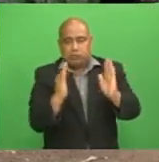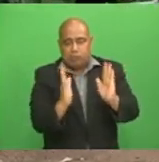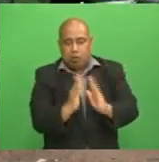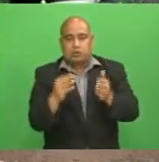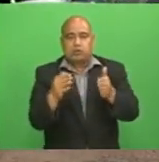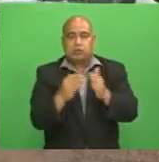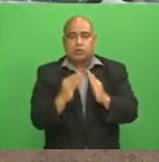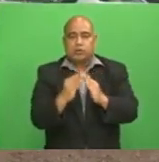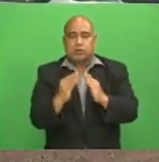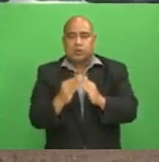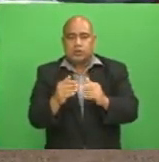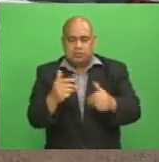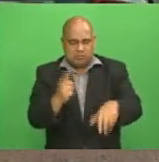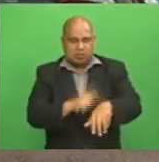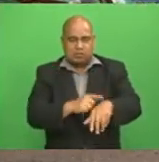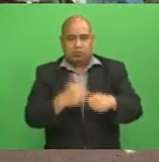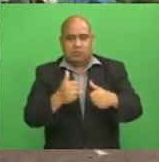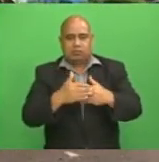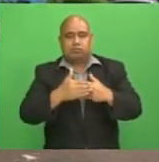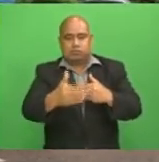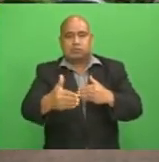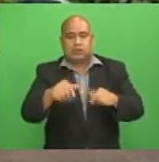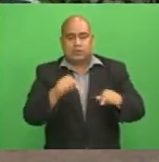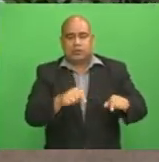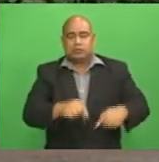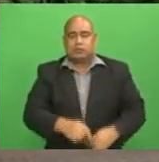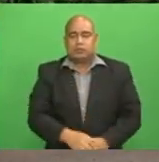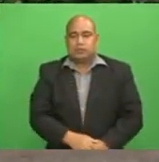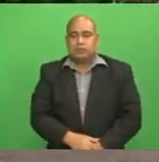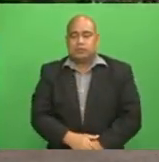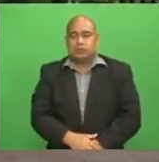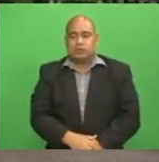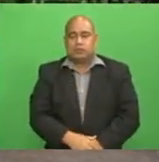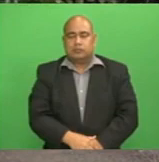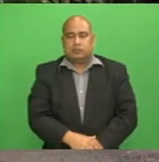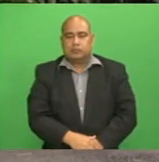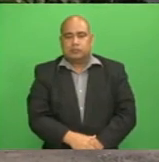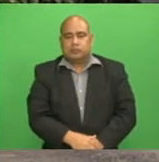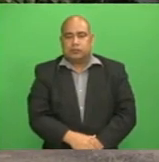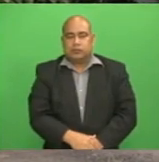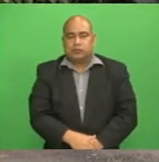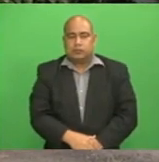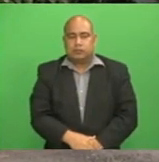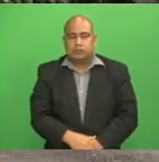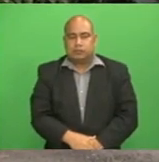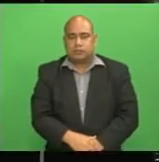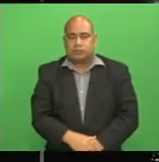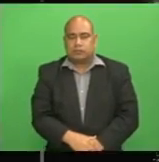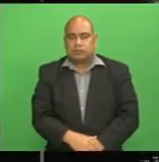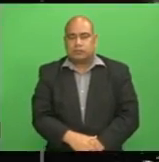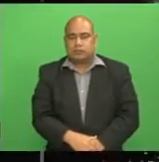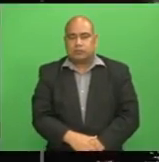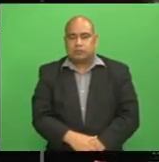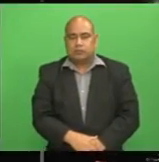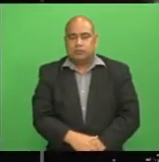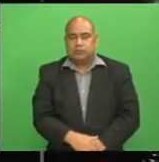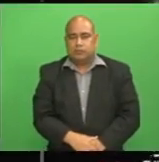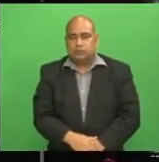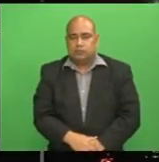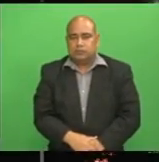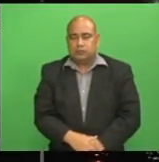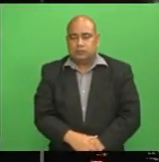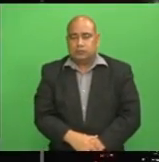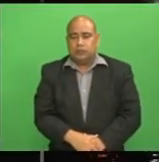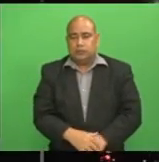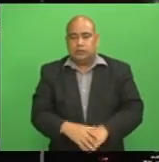the completion of this development at Nriketi. Eleanor Tarangai View, FBC News. British High Commissioner